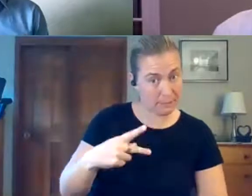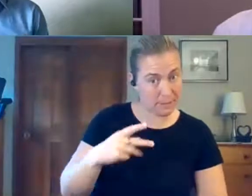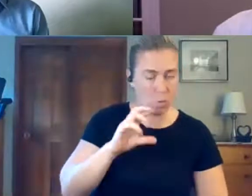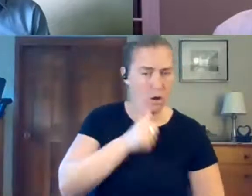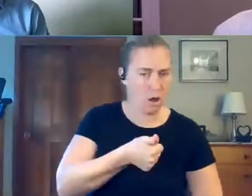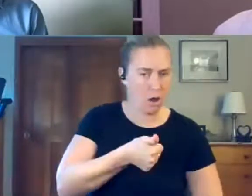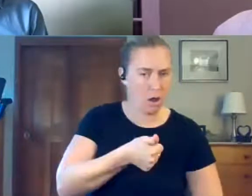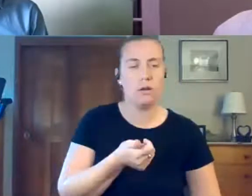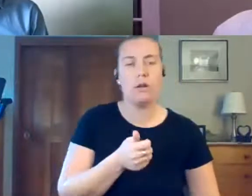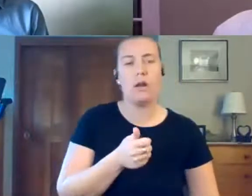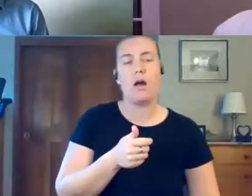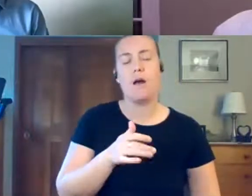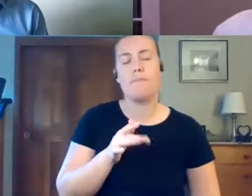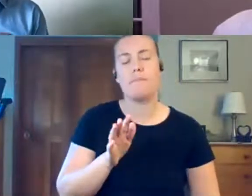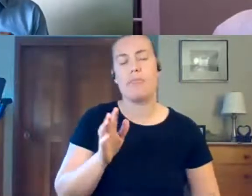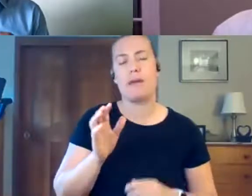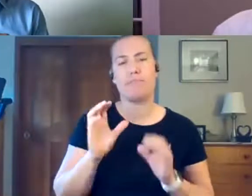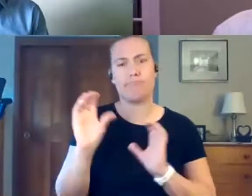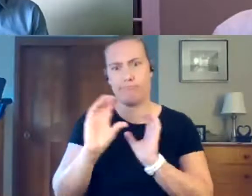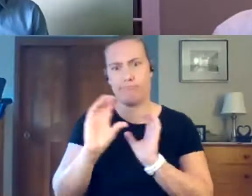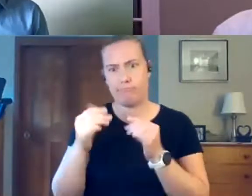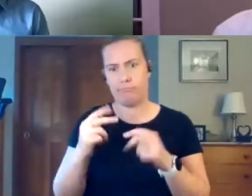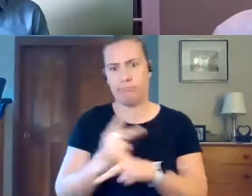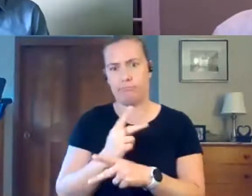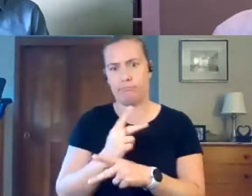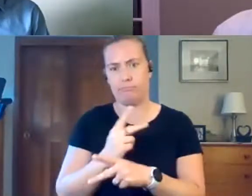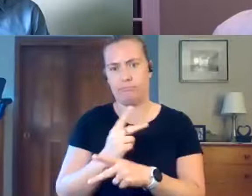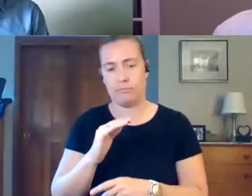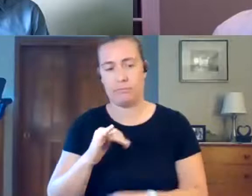and to explore the feasibility of